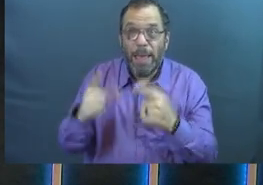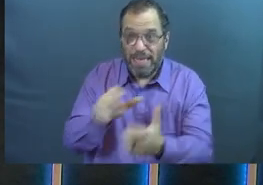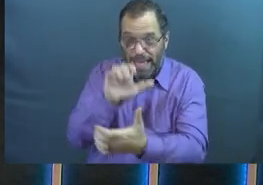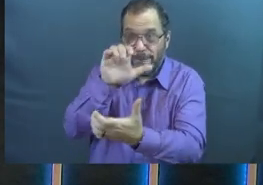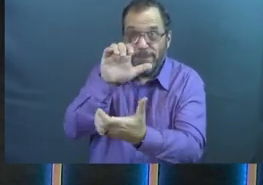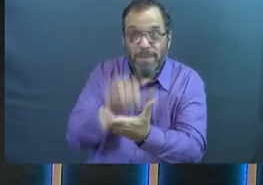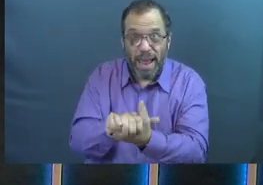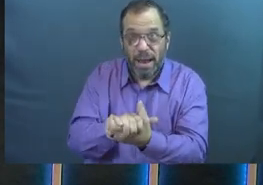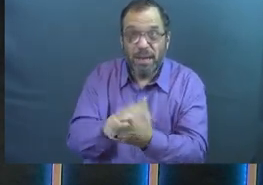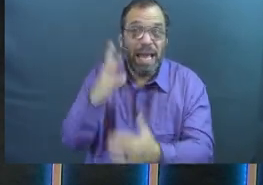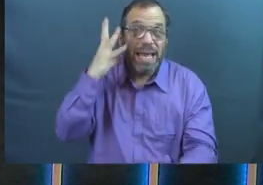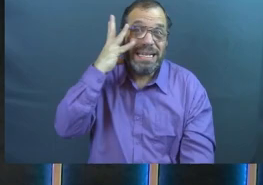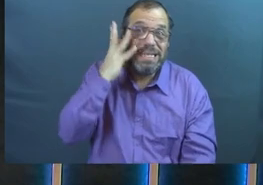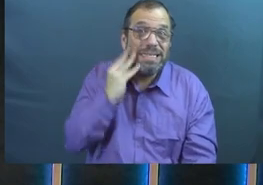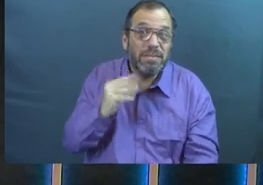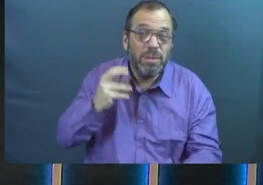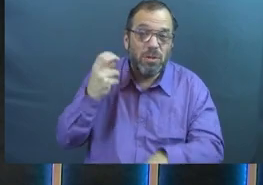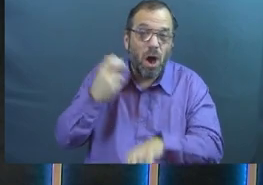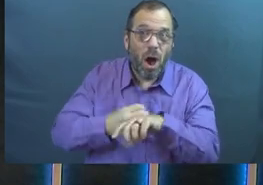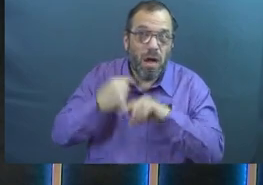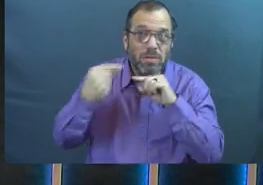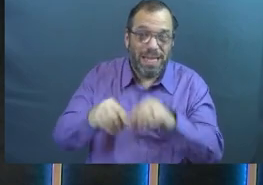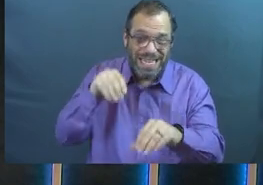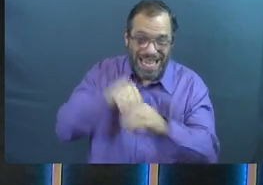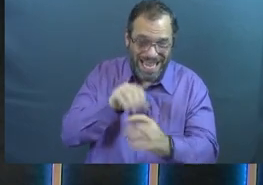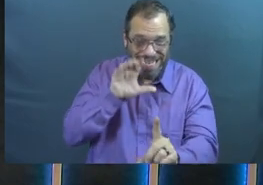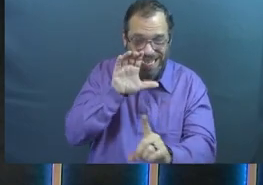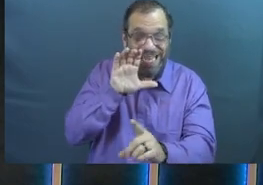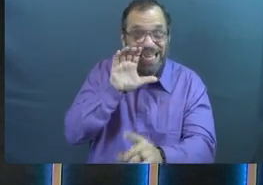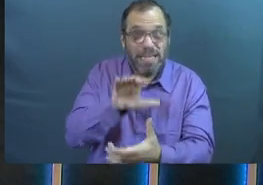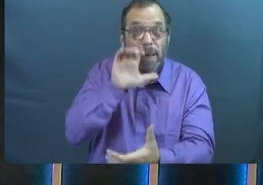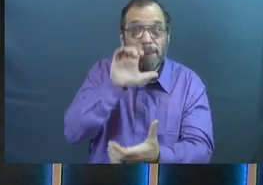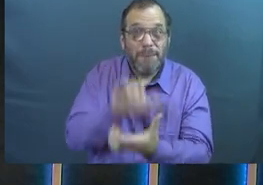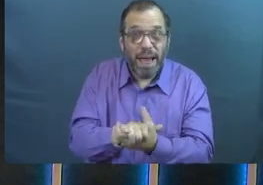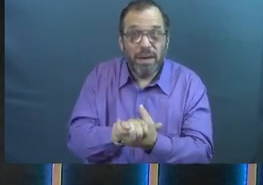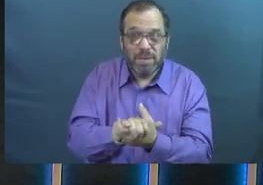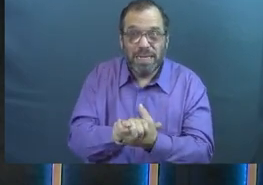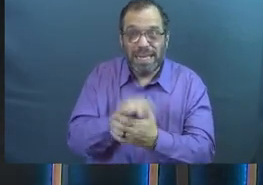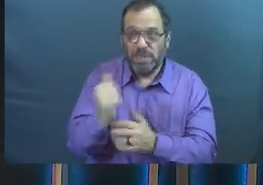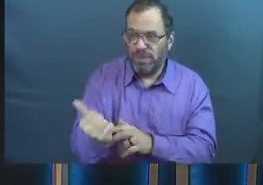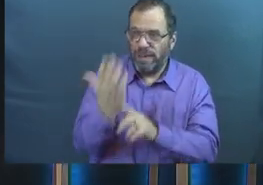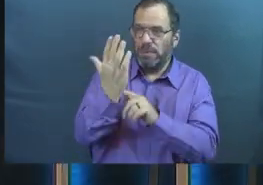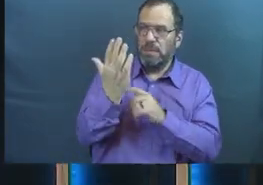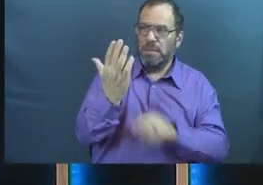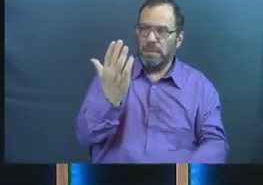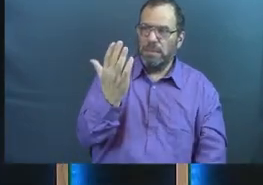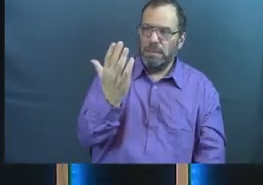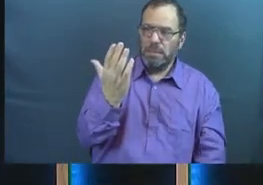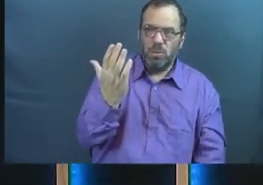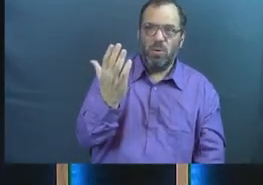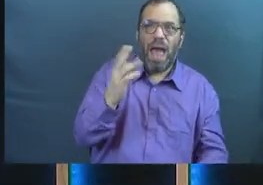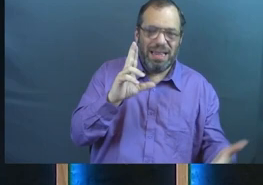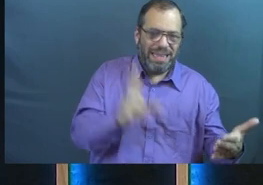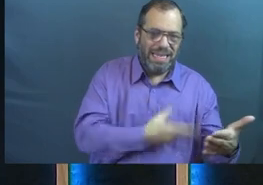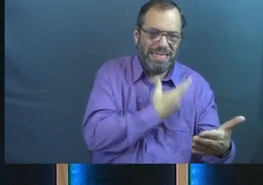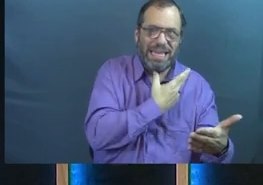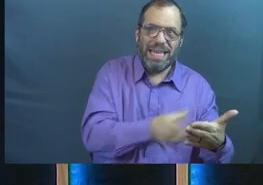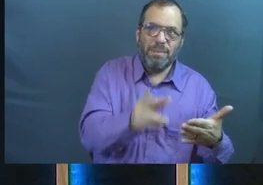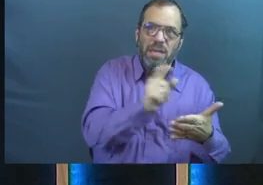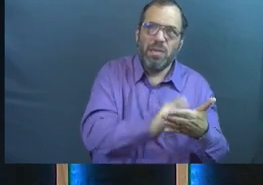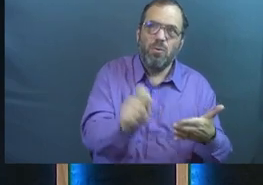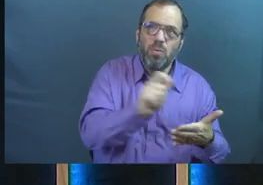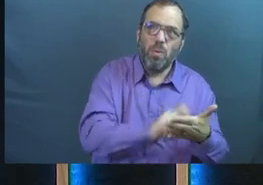got married and experienced difficulty in his marriage because he was facing himself. And this hymn came out